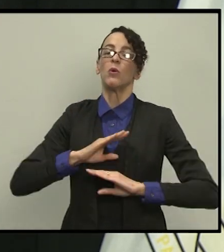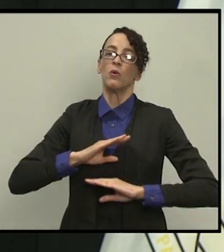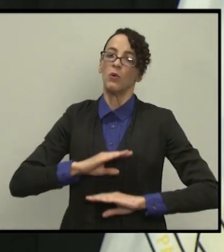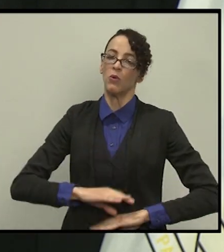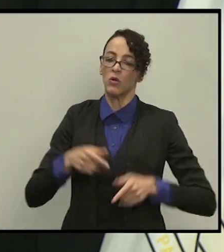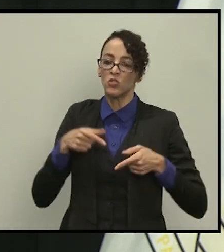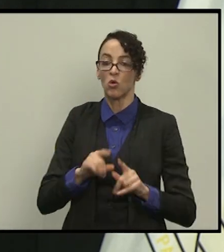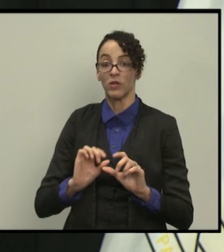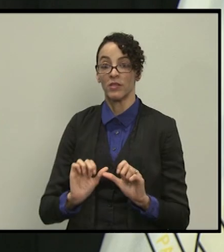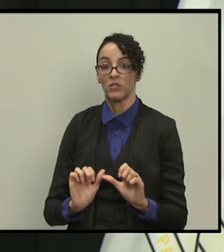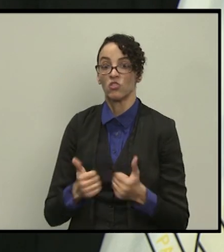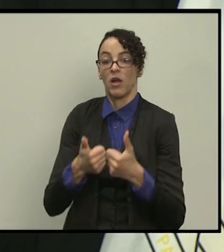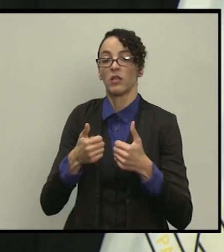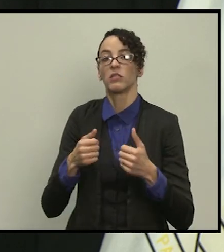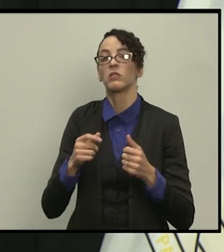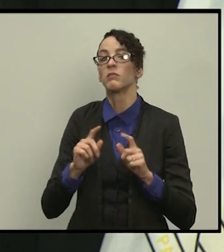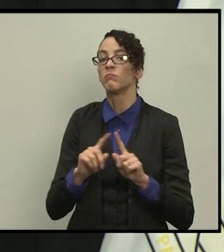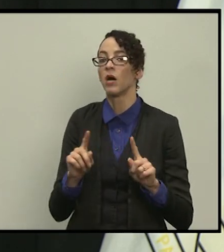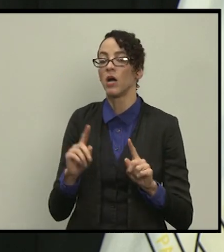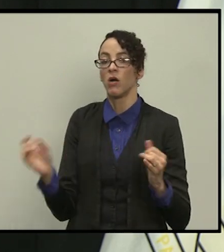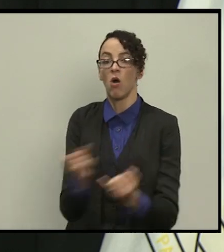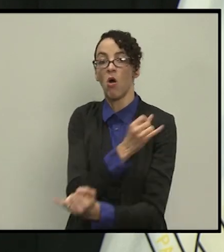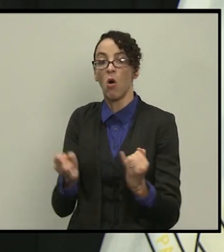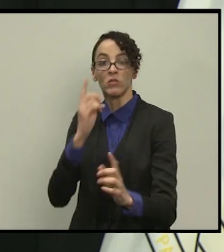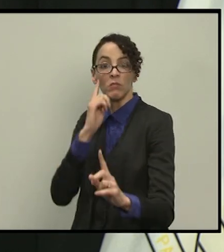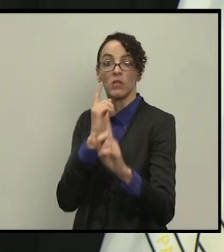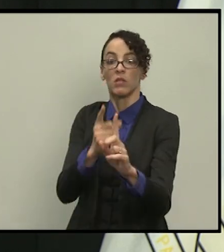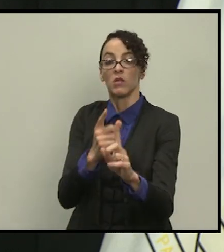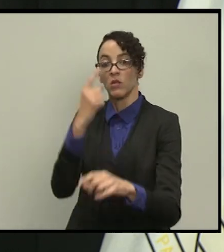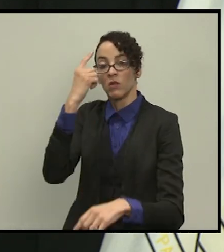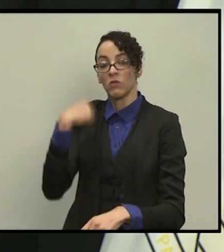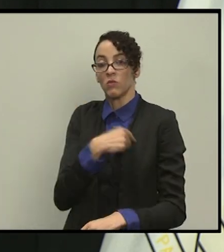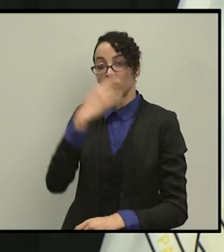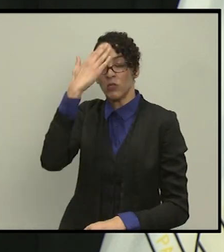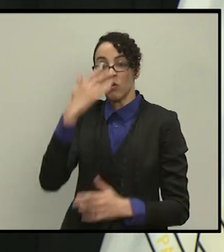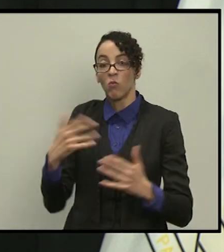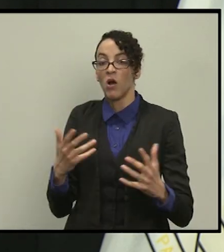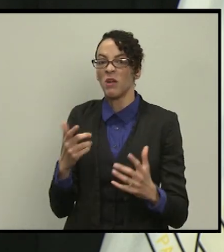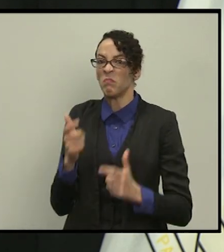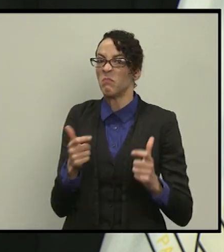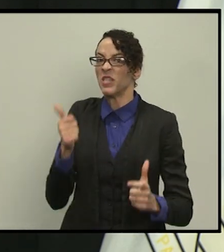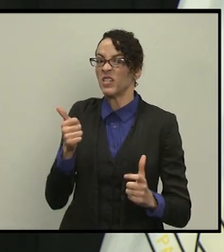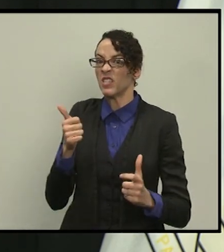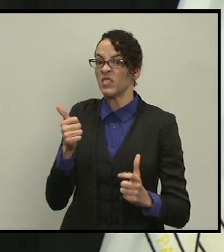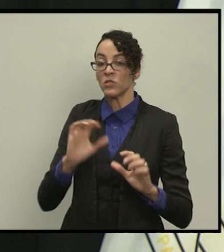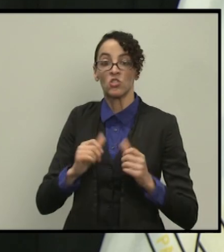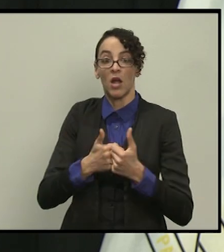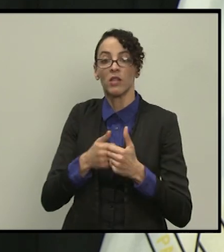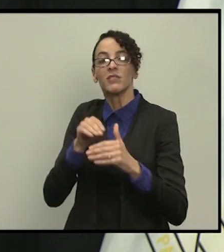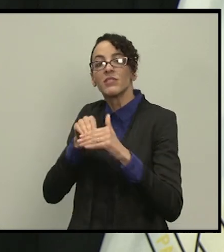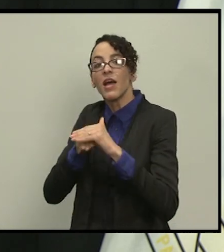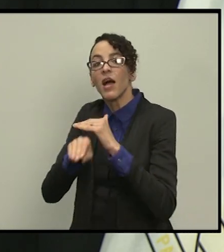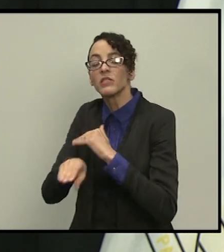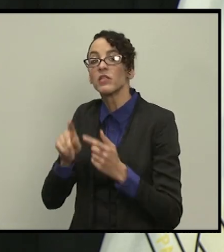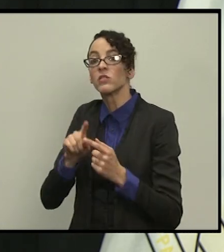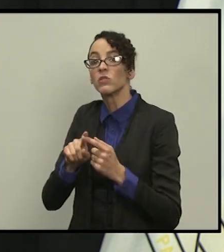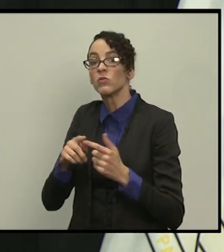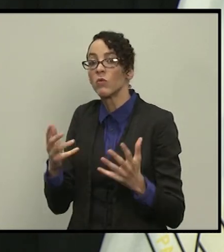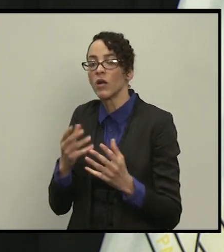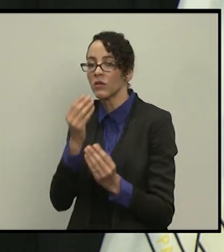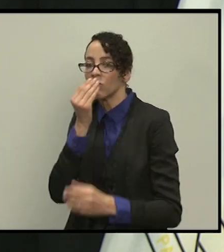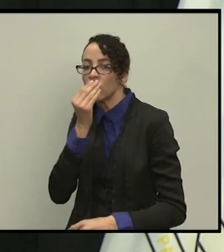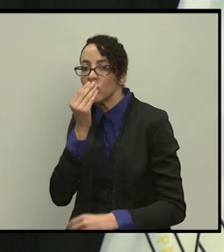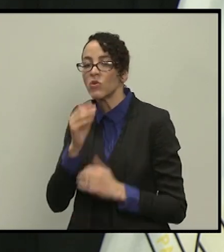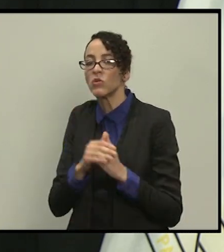But ultimately, we know that the biggest challenge will be access to food, access to food in general, but